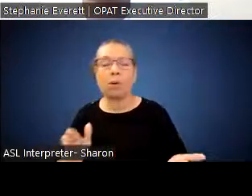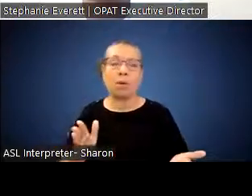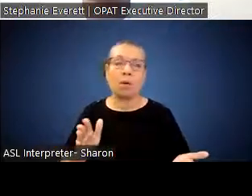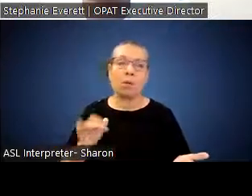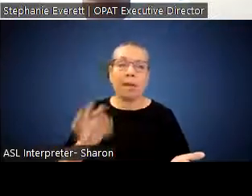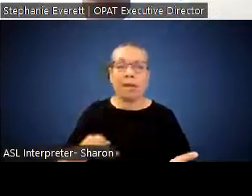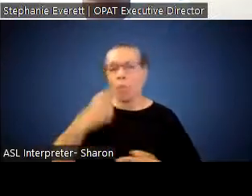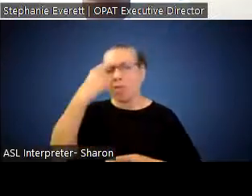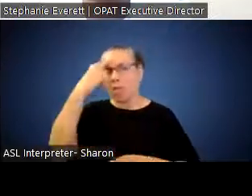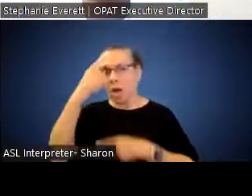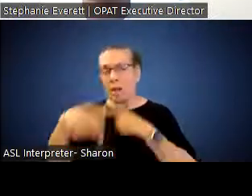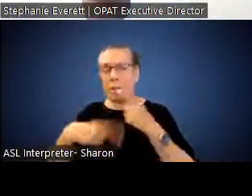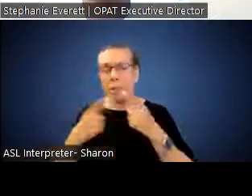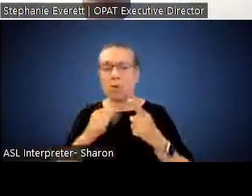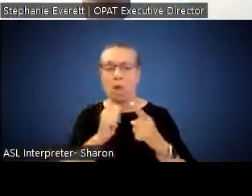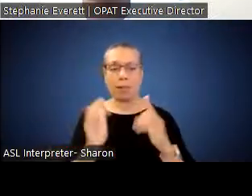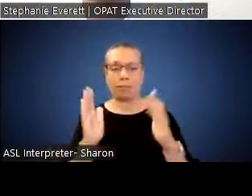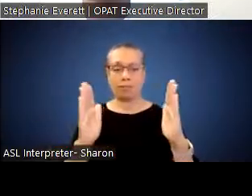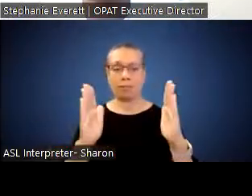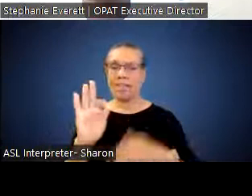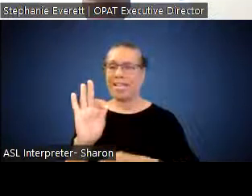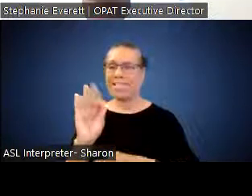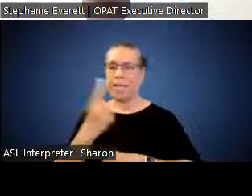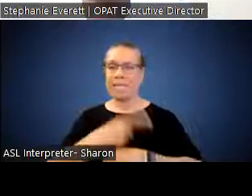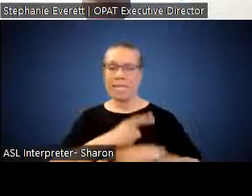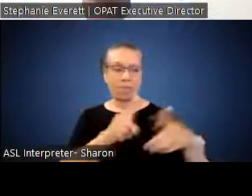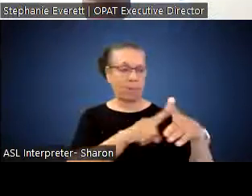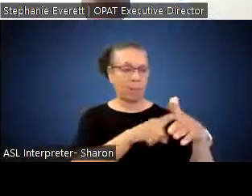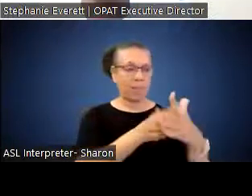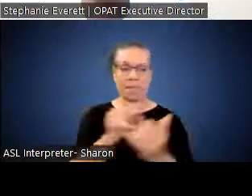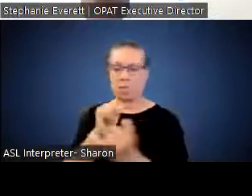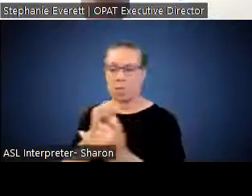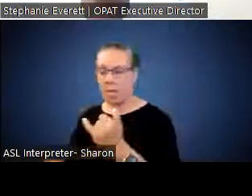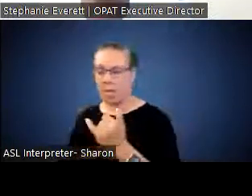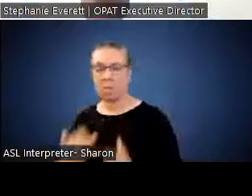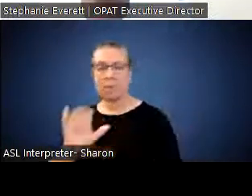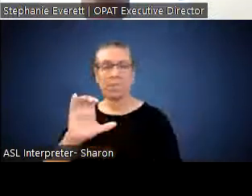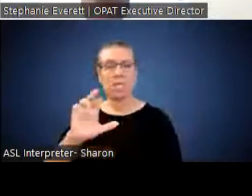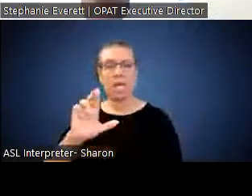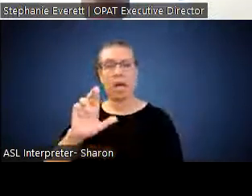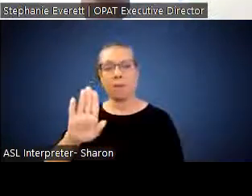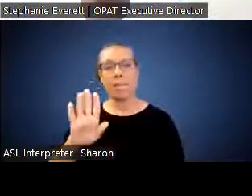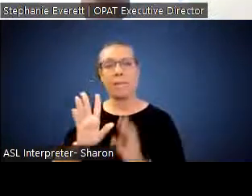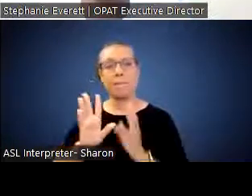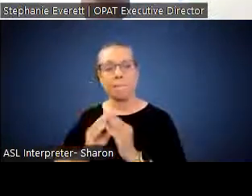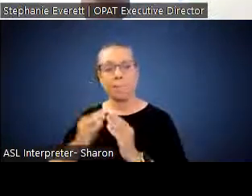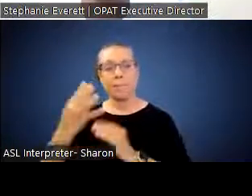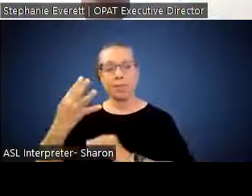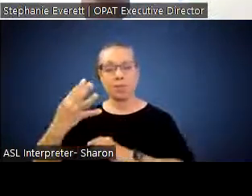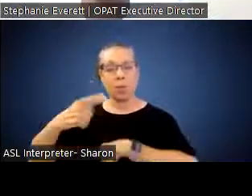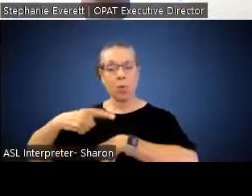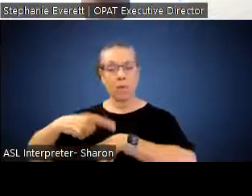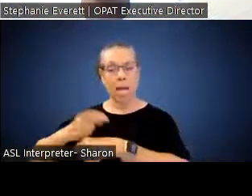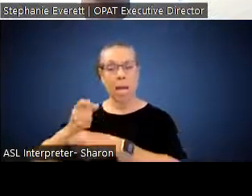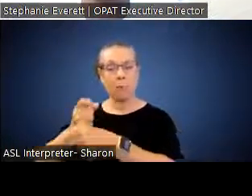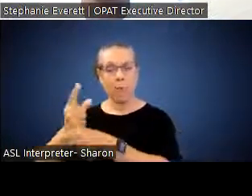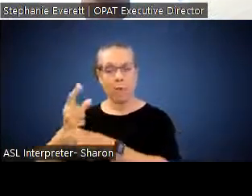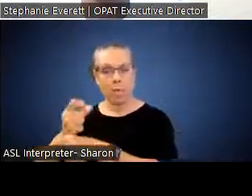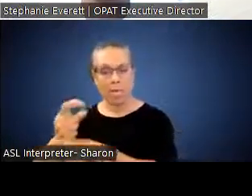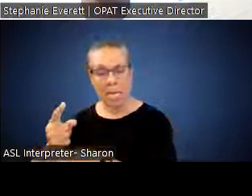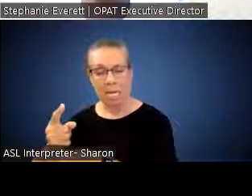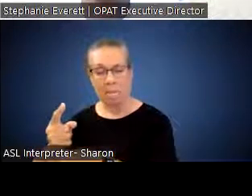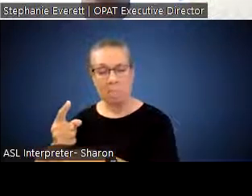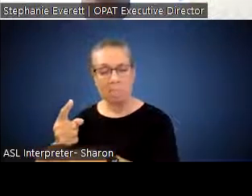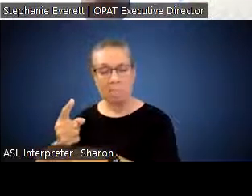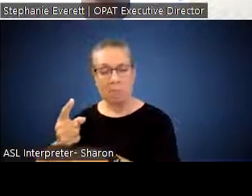of it that way too, because I mean, obviously where CRB is only 4 times a year, it just probably won't be possible